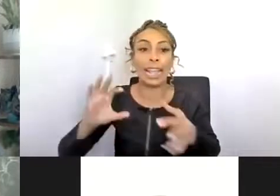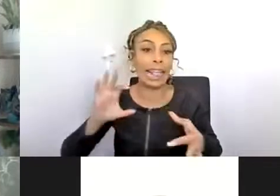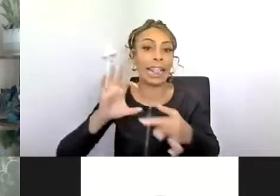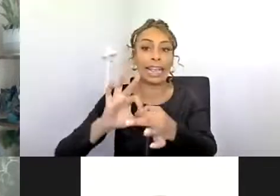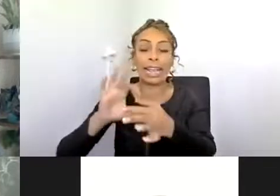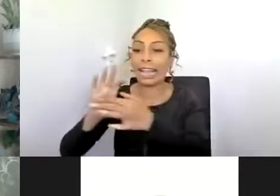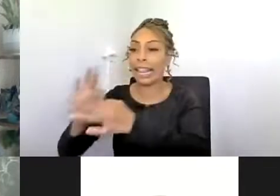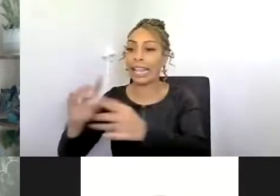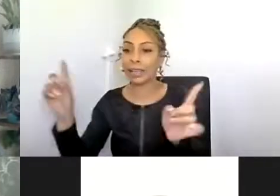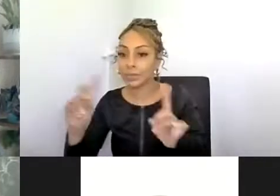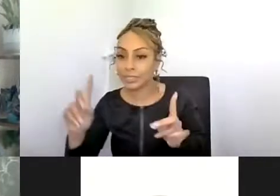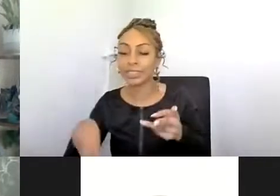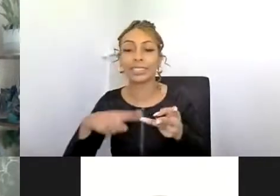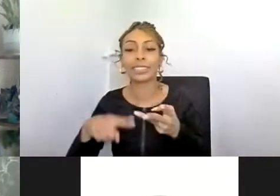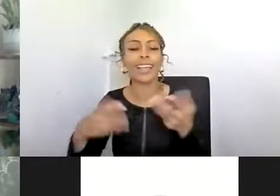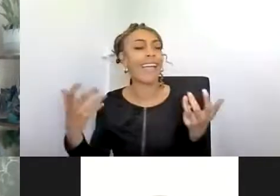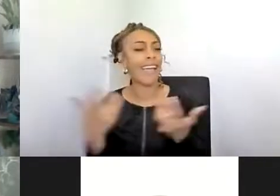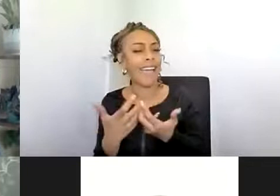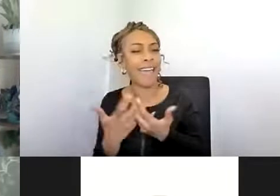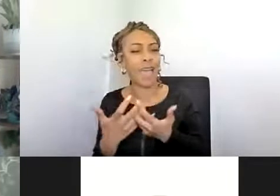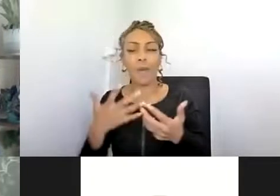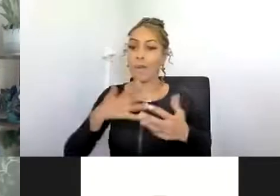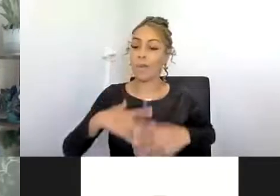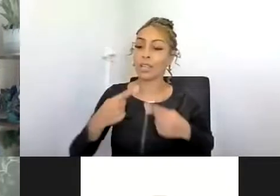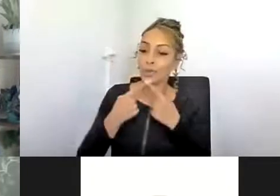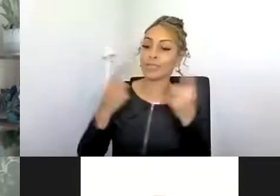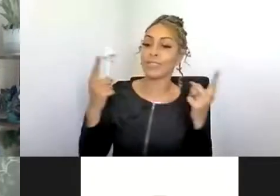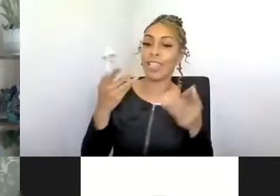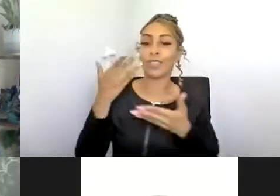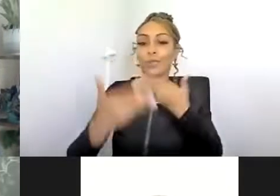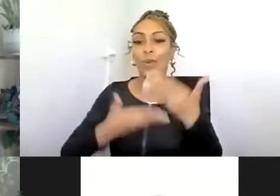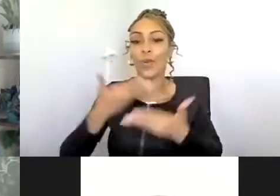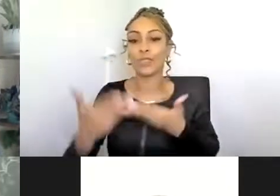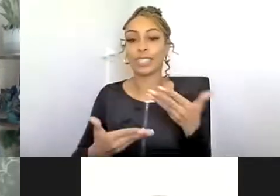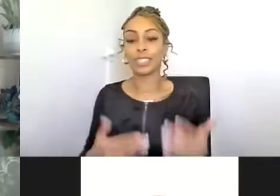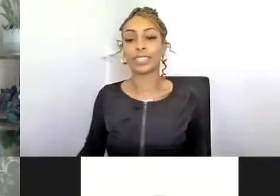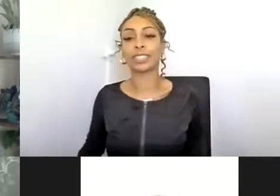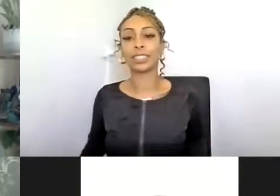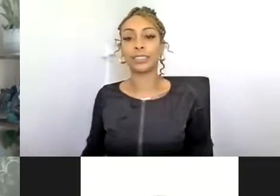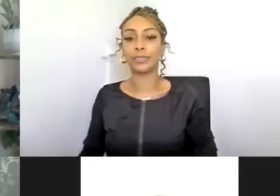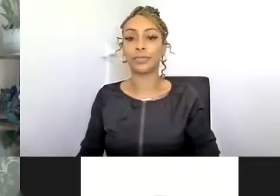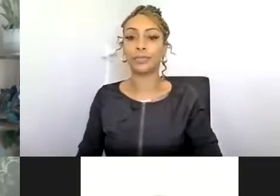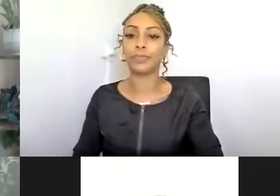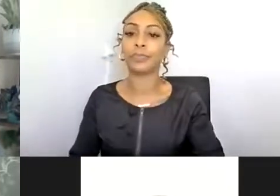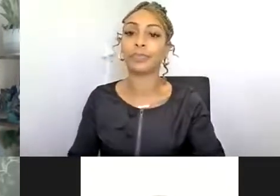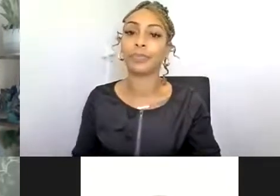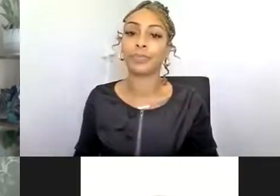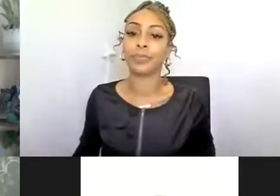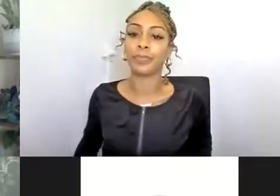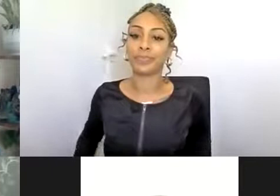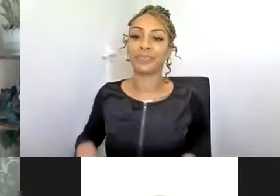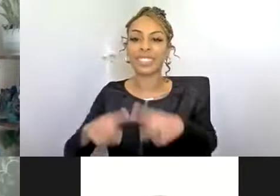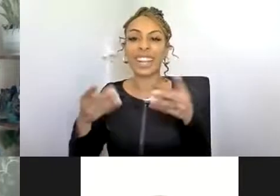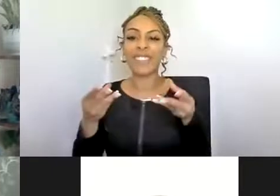2 collections? And how did they want to tell that story? And that was really explored through different methods and styles